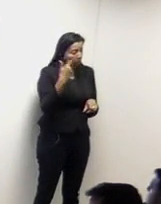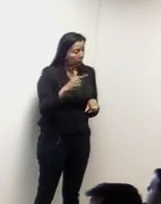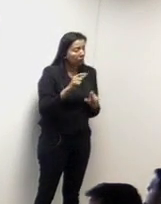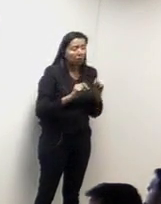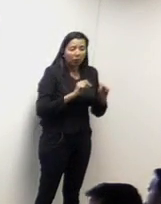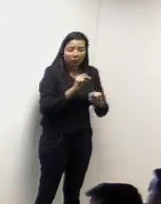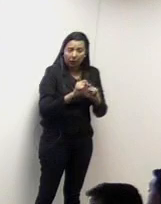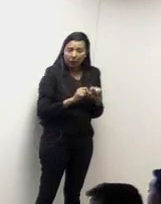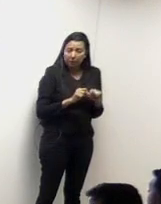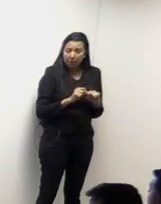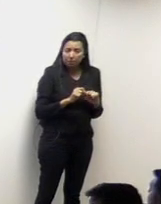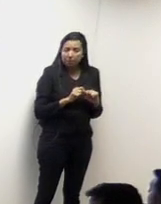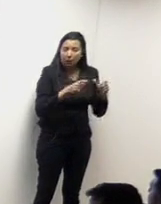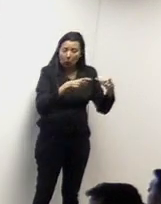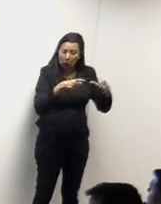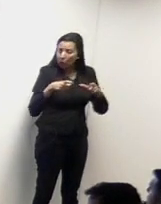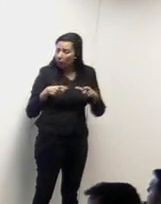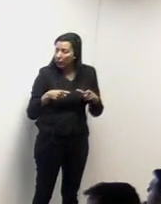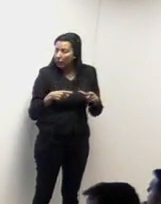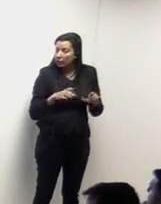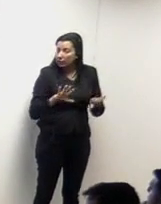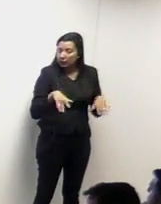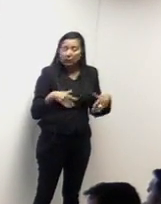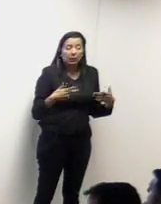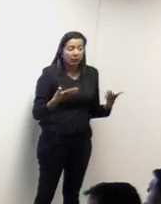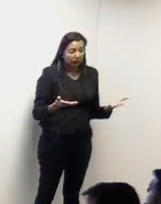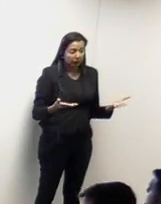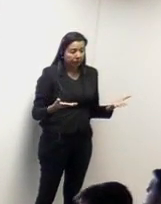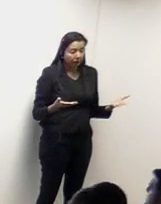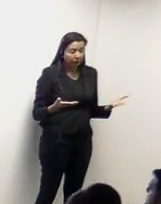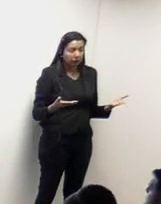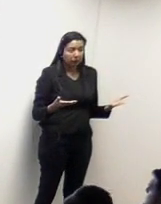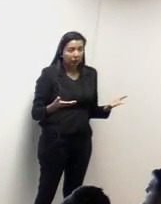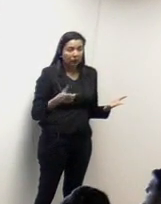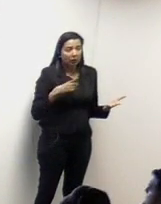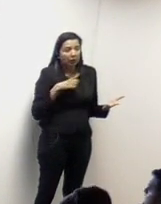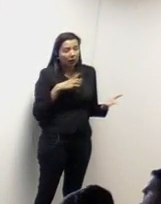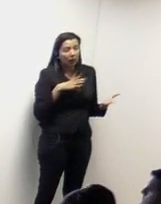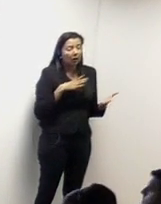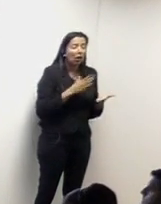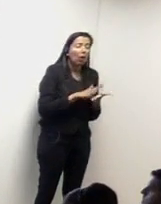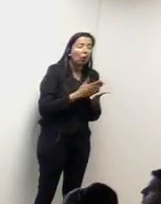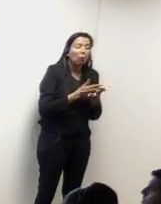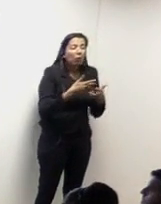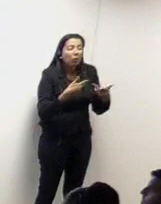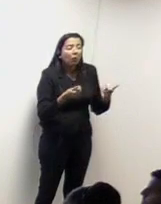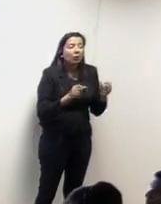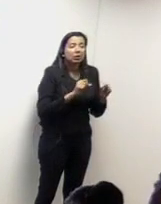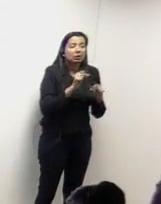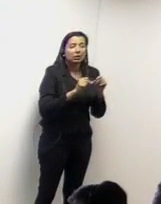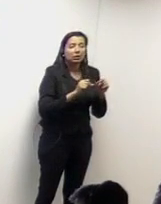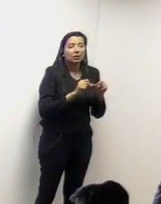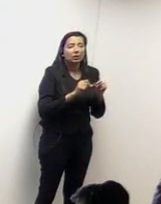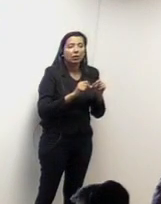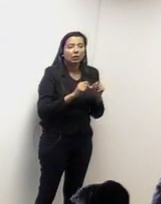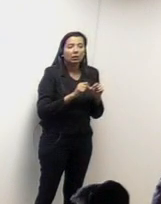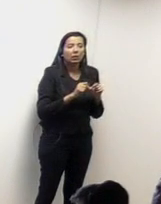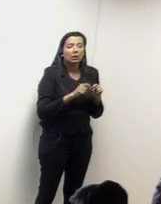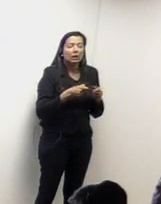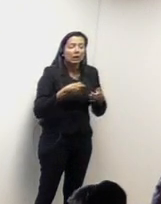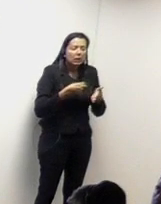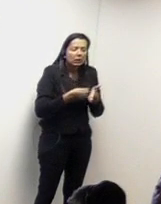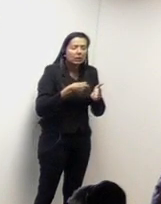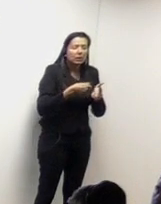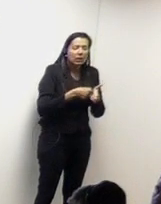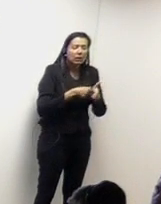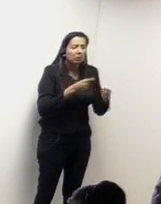high? One thing we run into is this thing called policy resistance. So we push against our system. We say we're